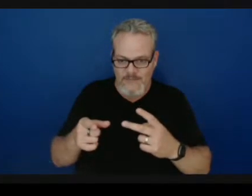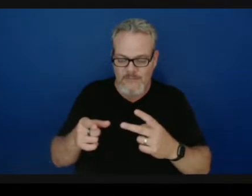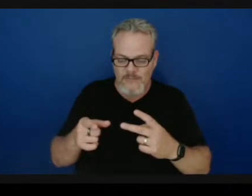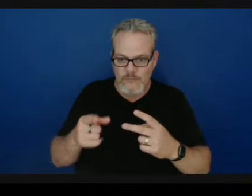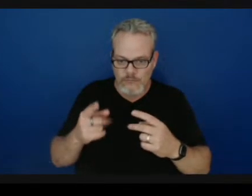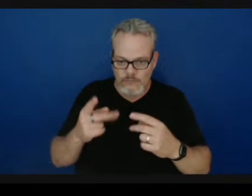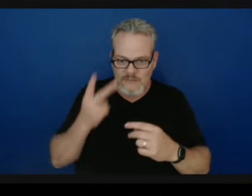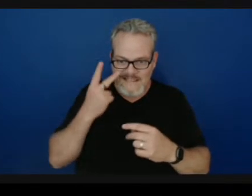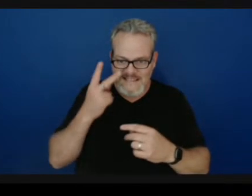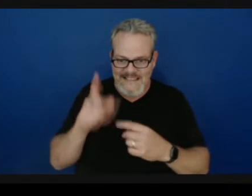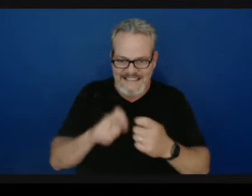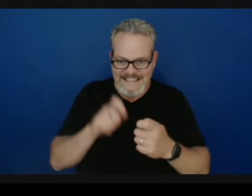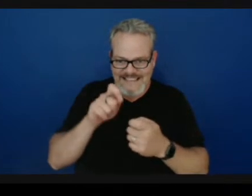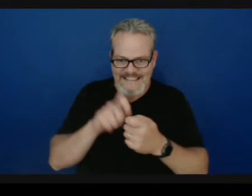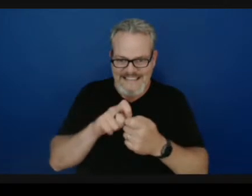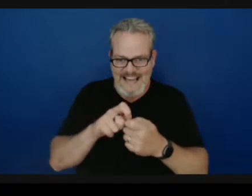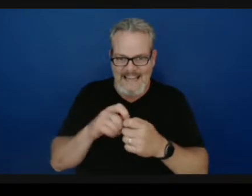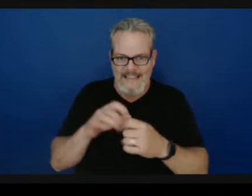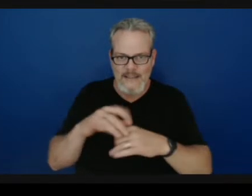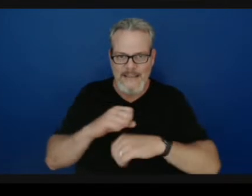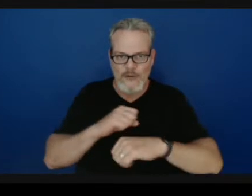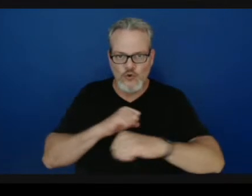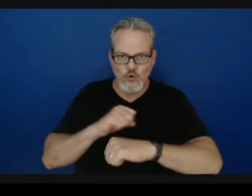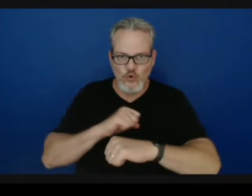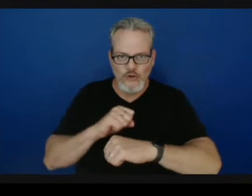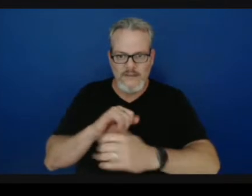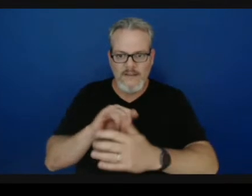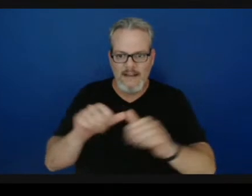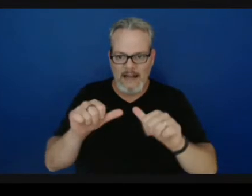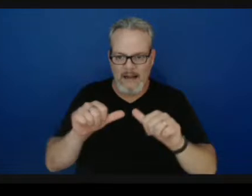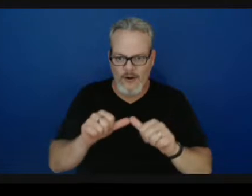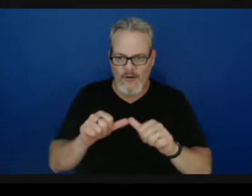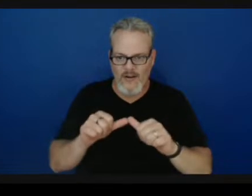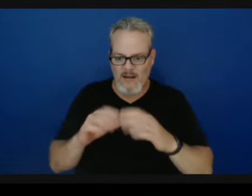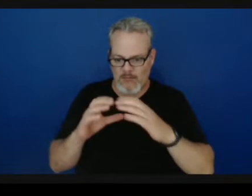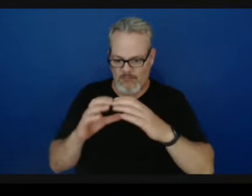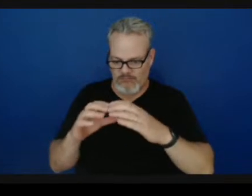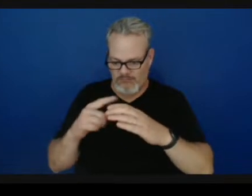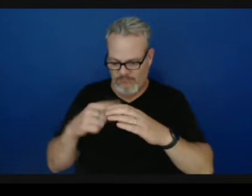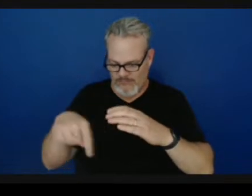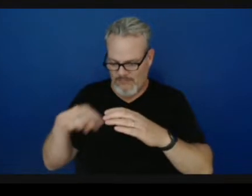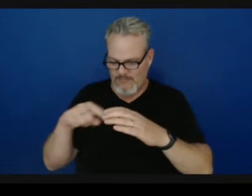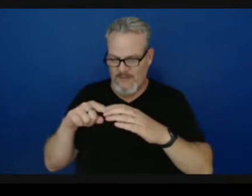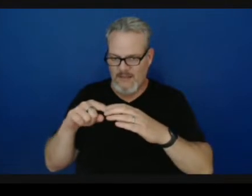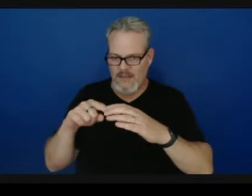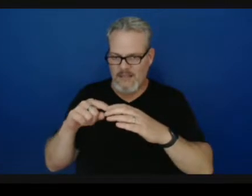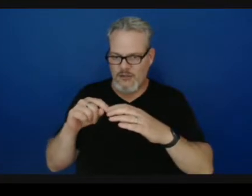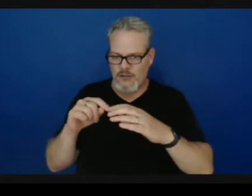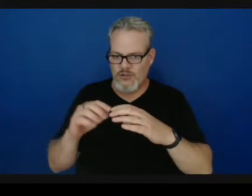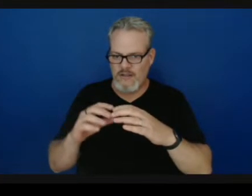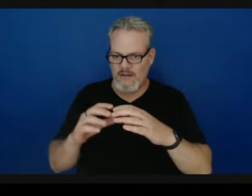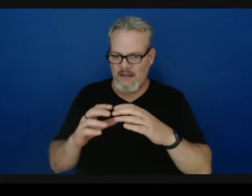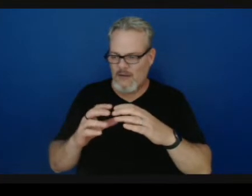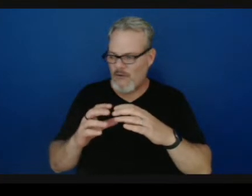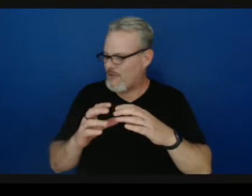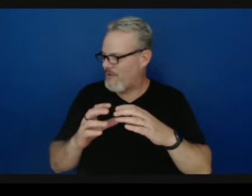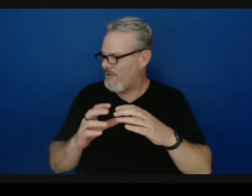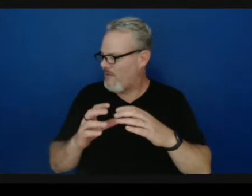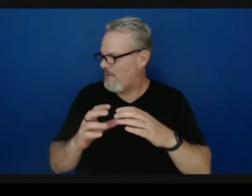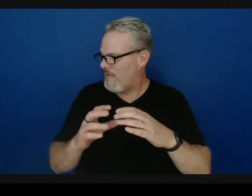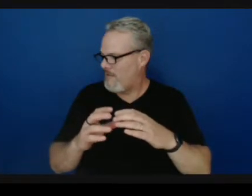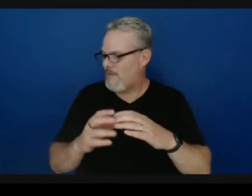and February. So there is a very similar picture, magma leaving the summit region and that